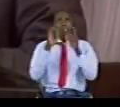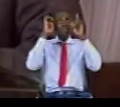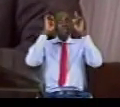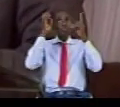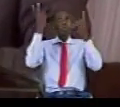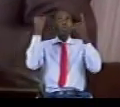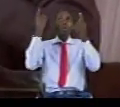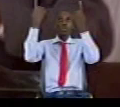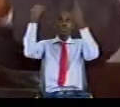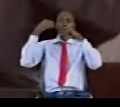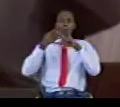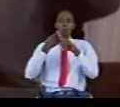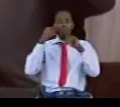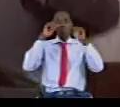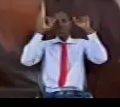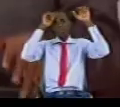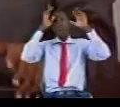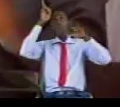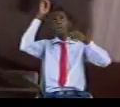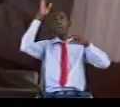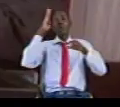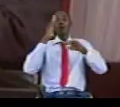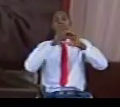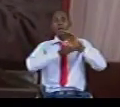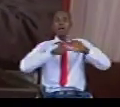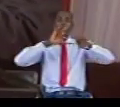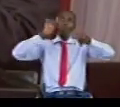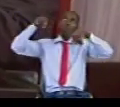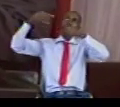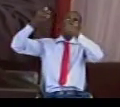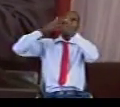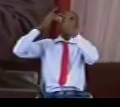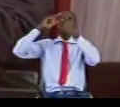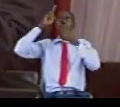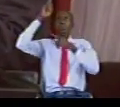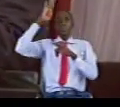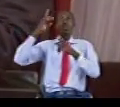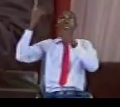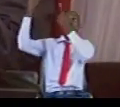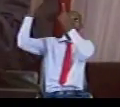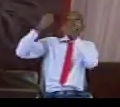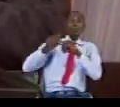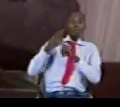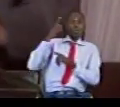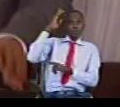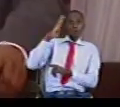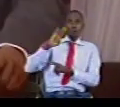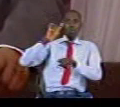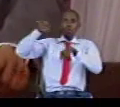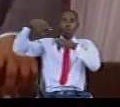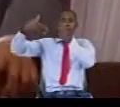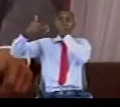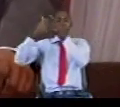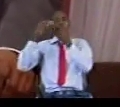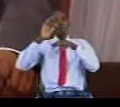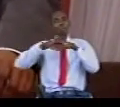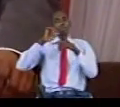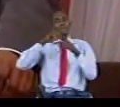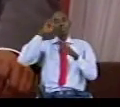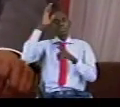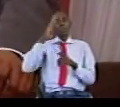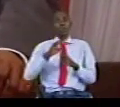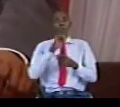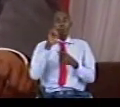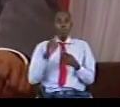Father, from God, and went to God. He came from God and was going back unto God. When he came to